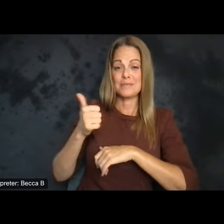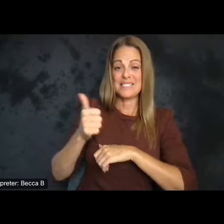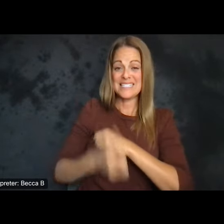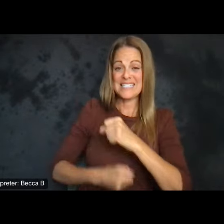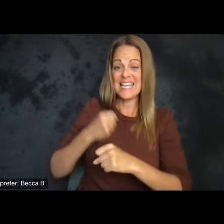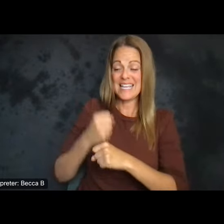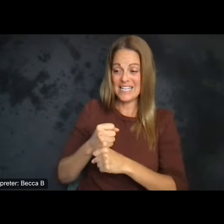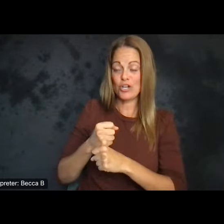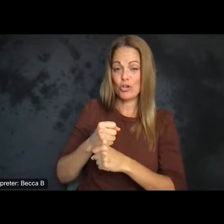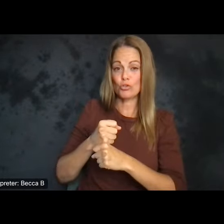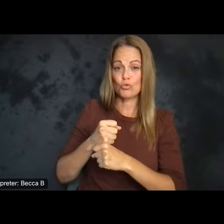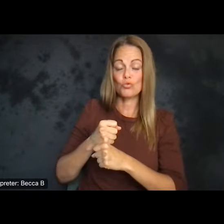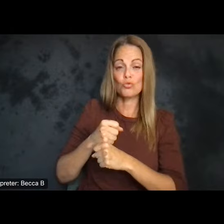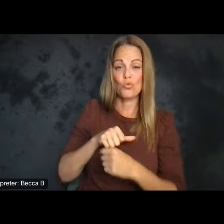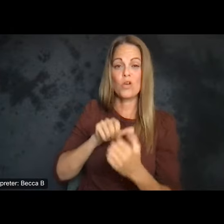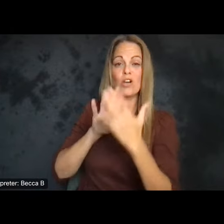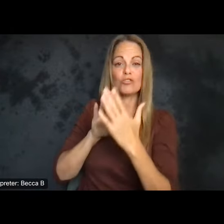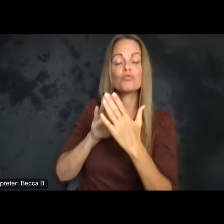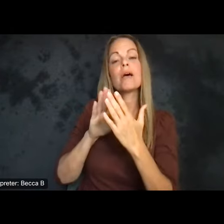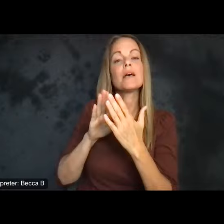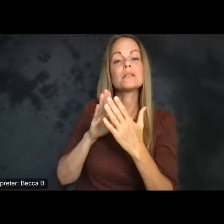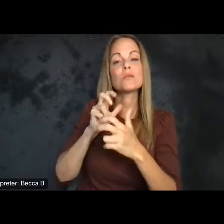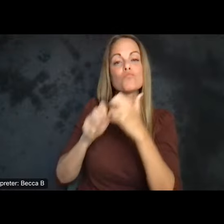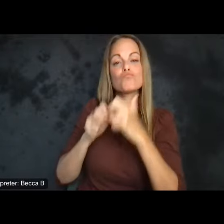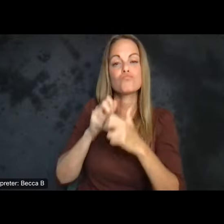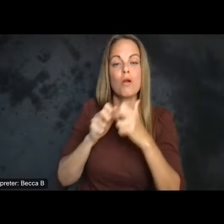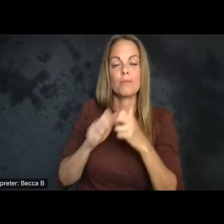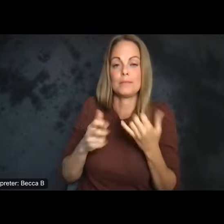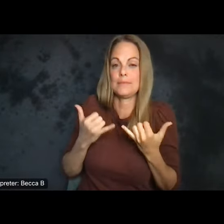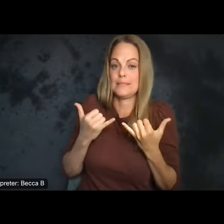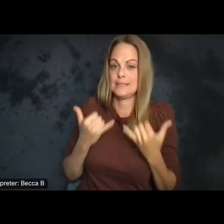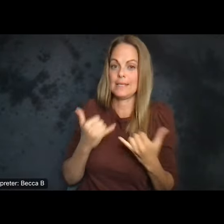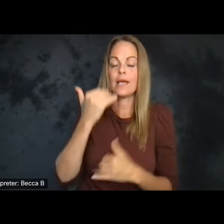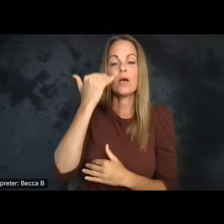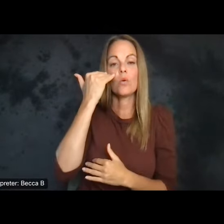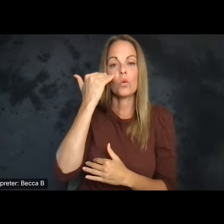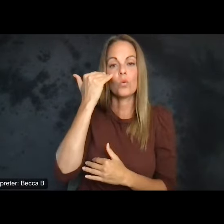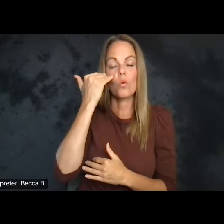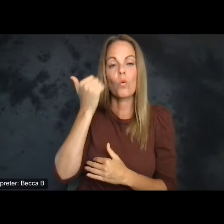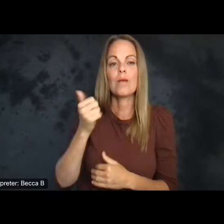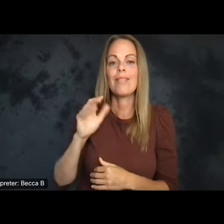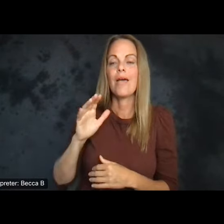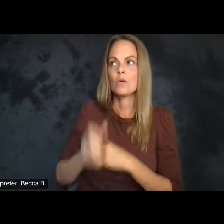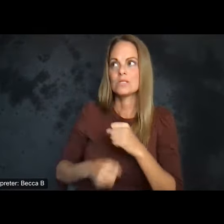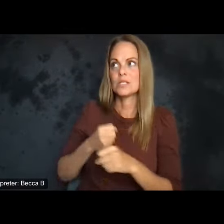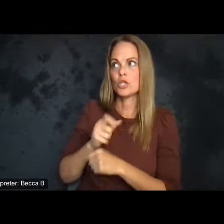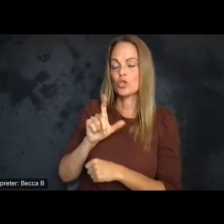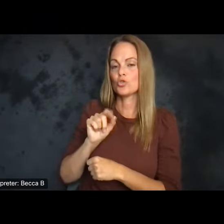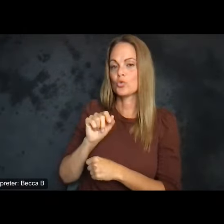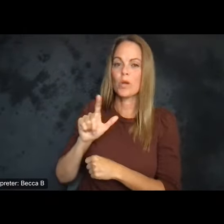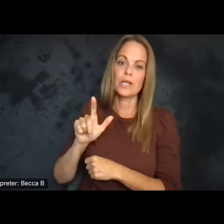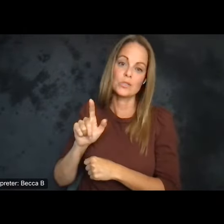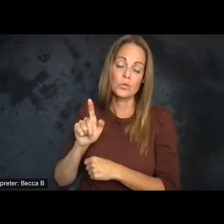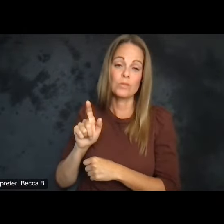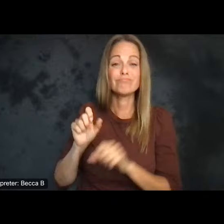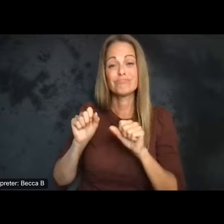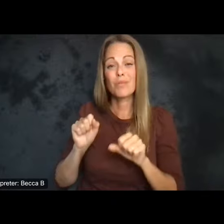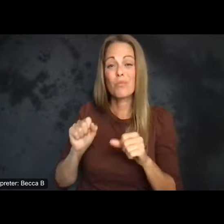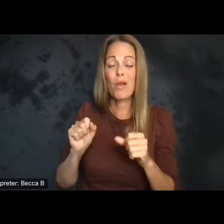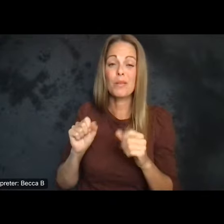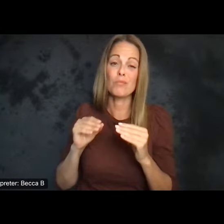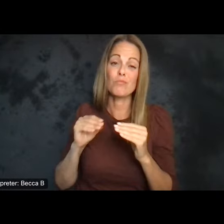known deficiencies with the current facility. And again, that was in 2021, so there are probably some changes that since that study